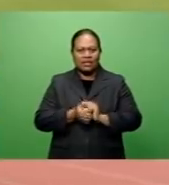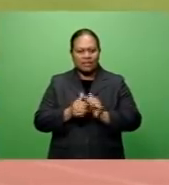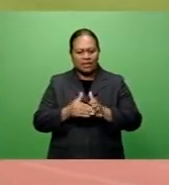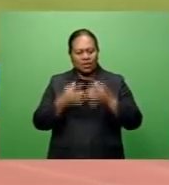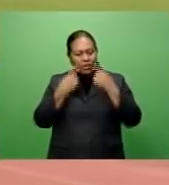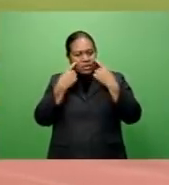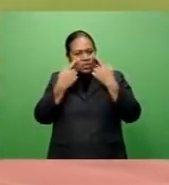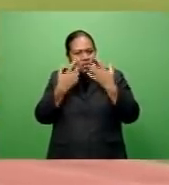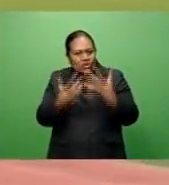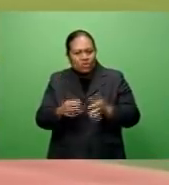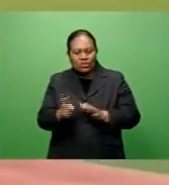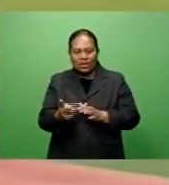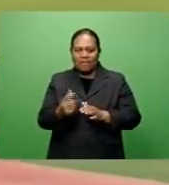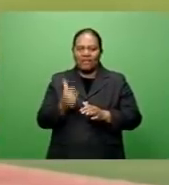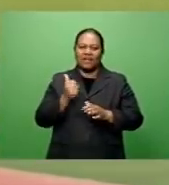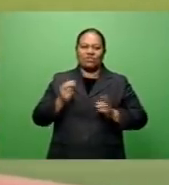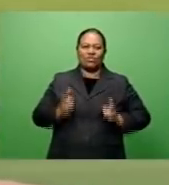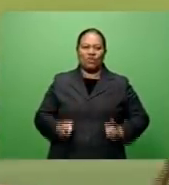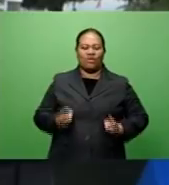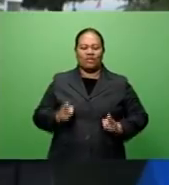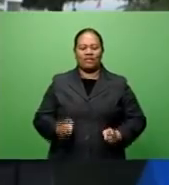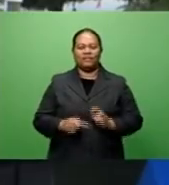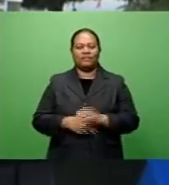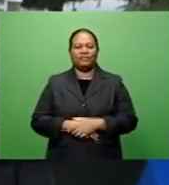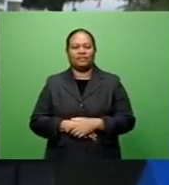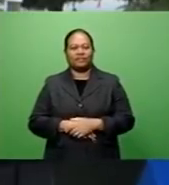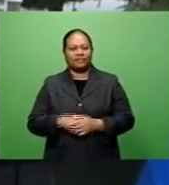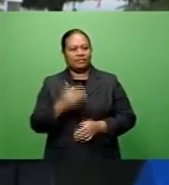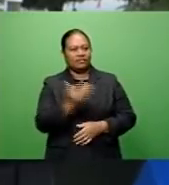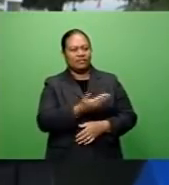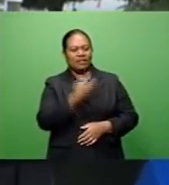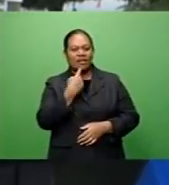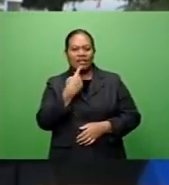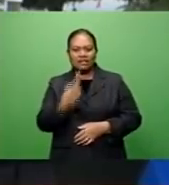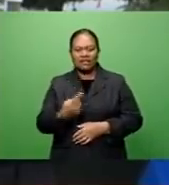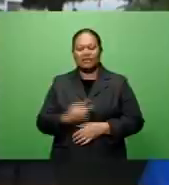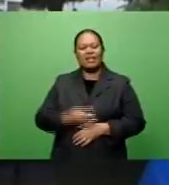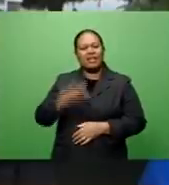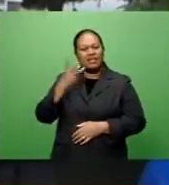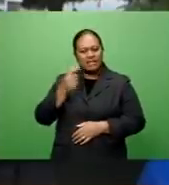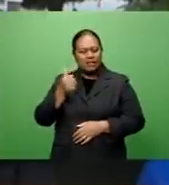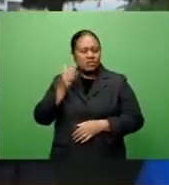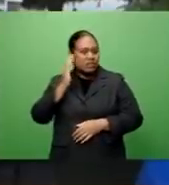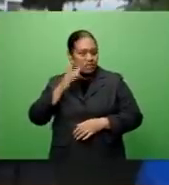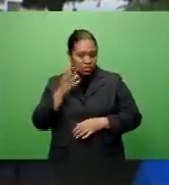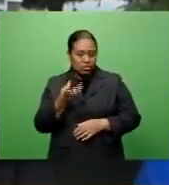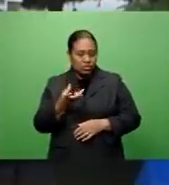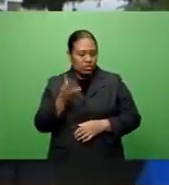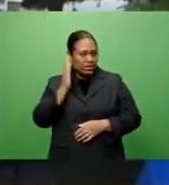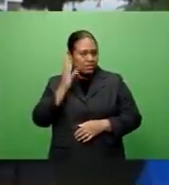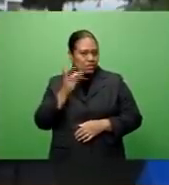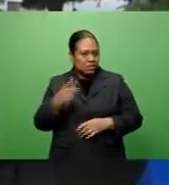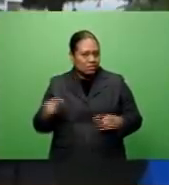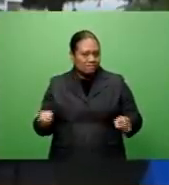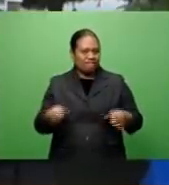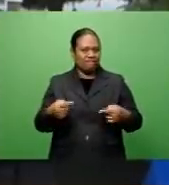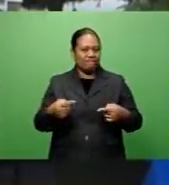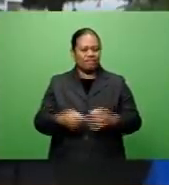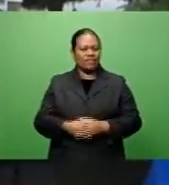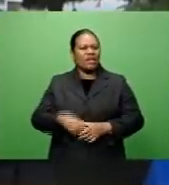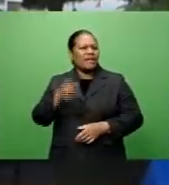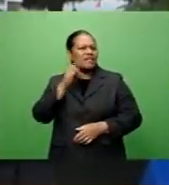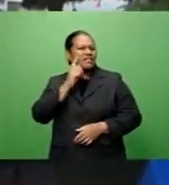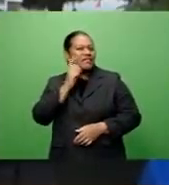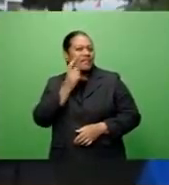sign of the return to normalcy. It's a school rivalry, and it's fun for